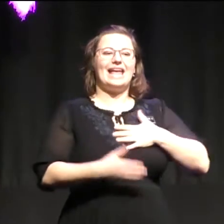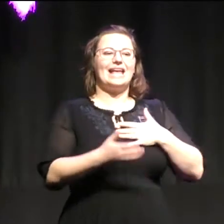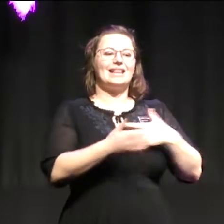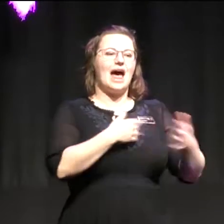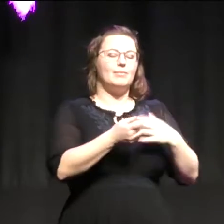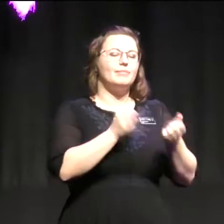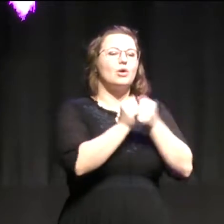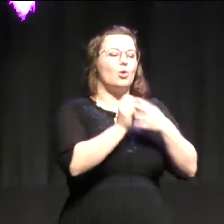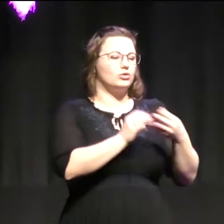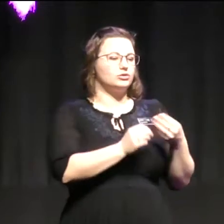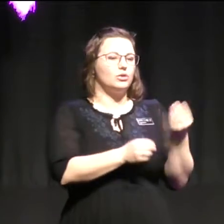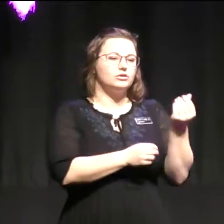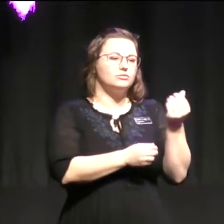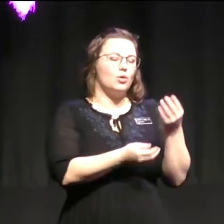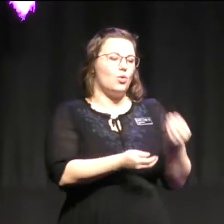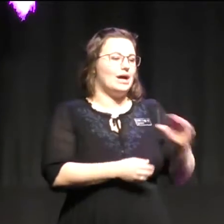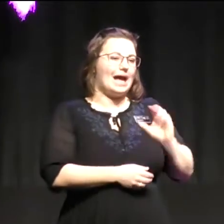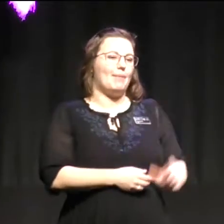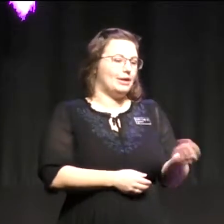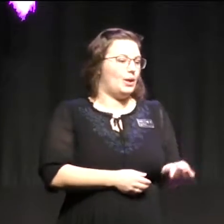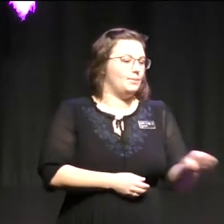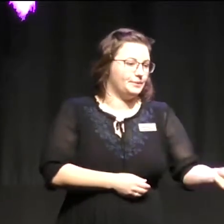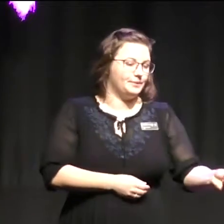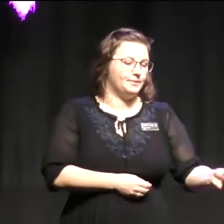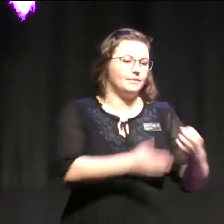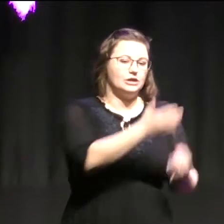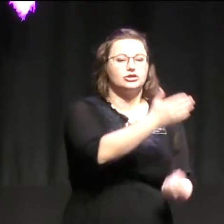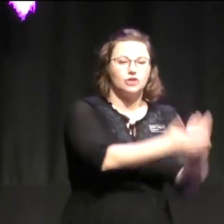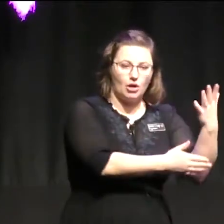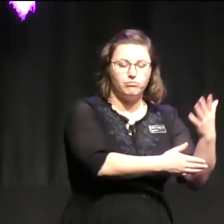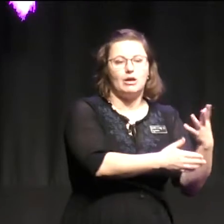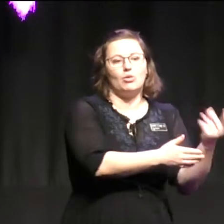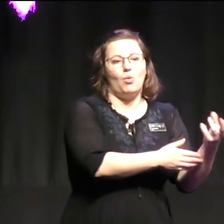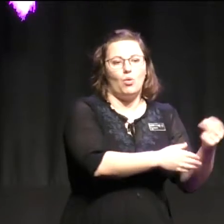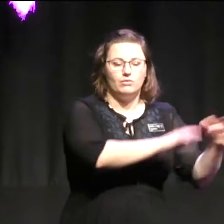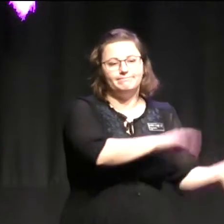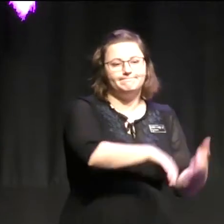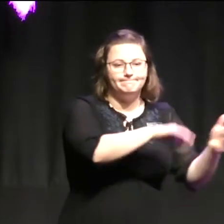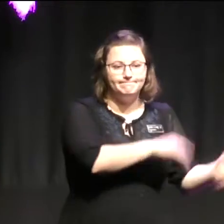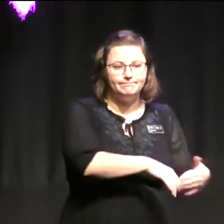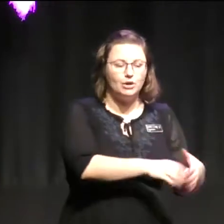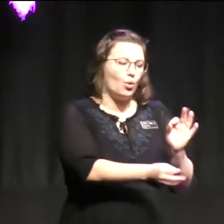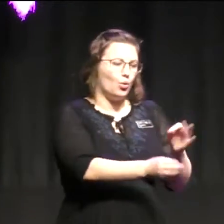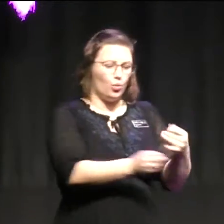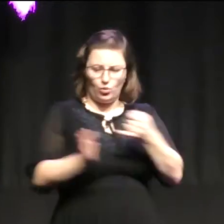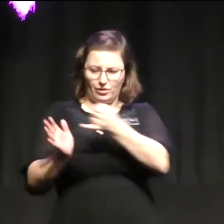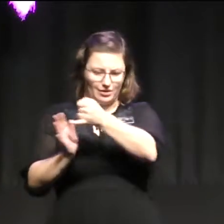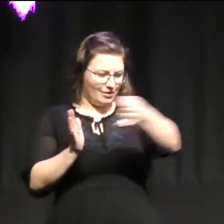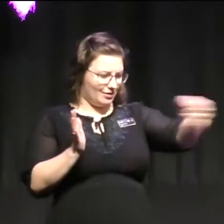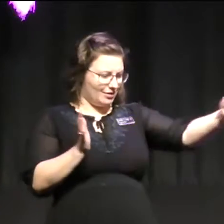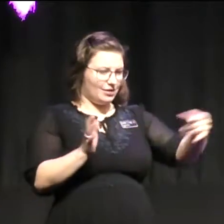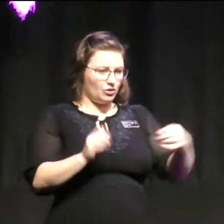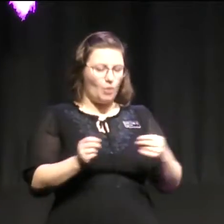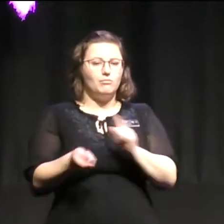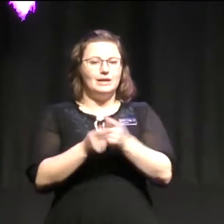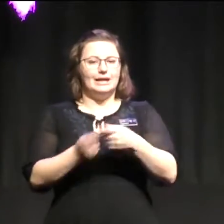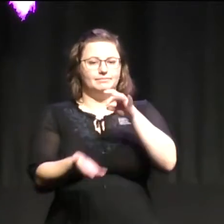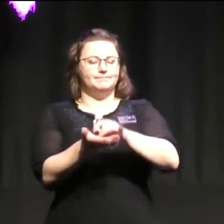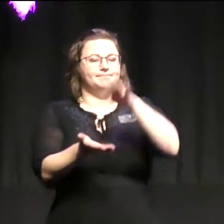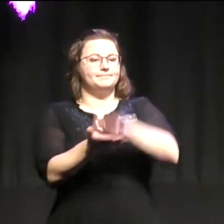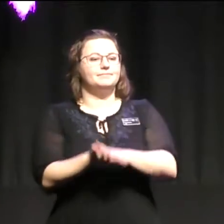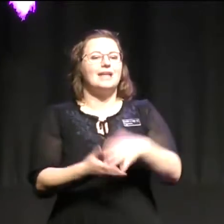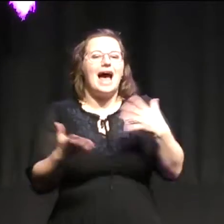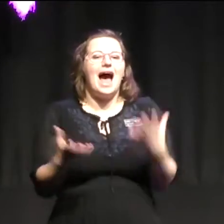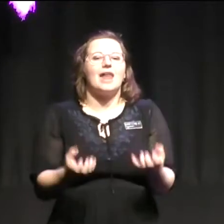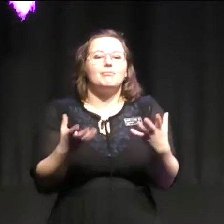they invest a small capital and produce. And how do these women get recognized as workers? So